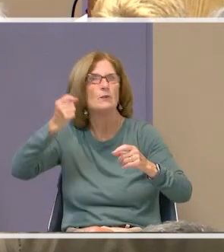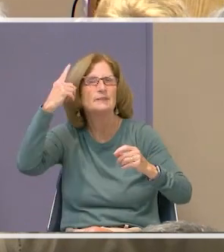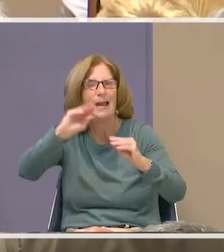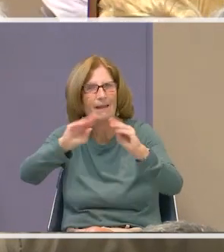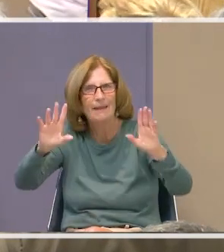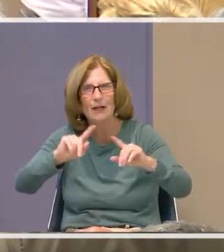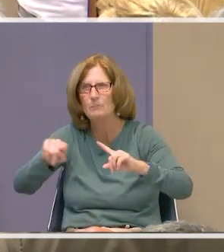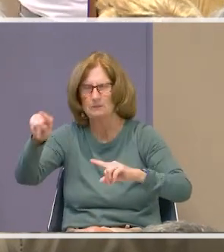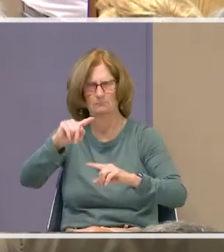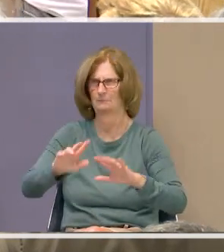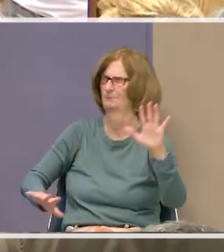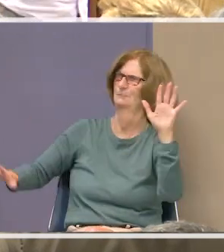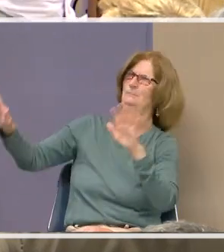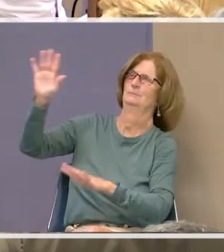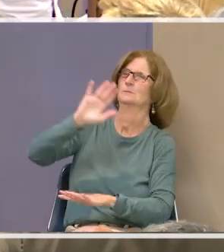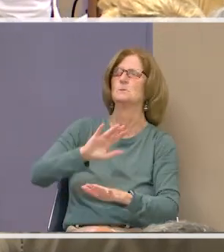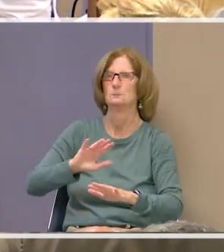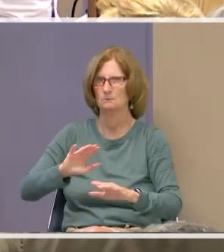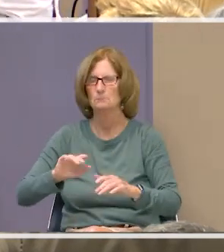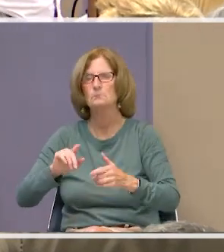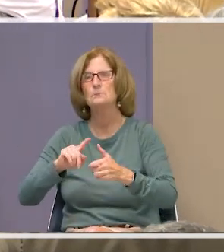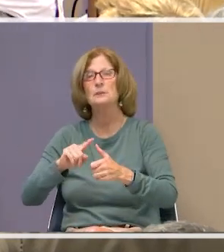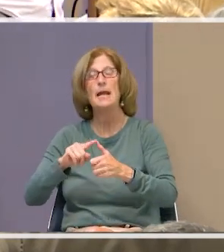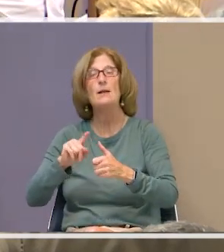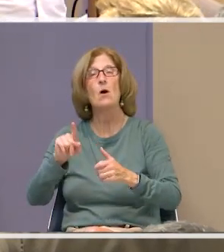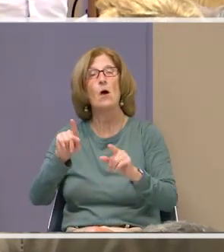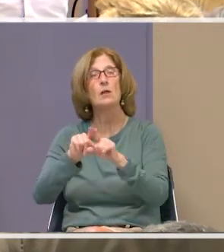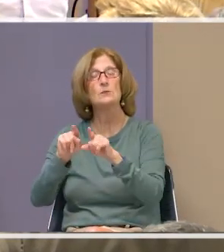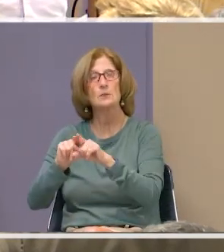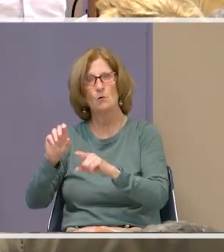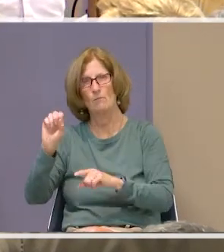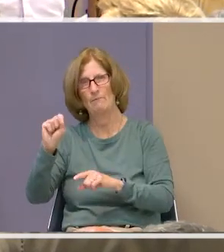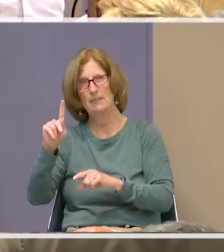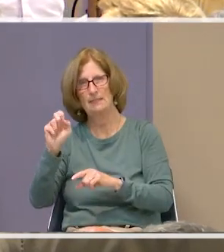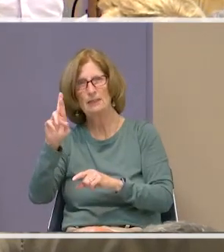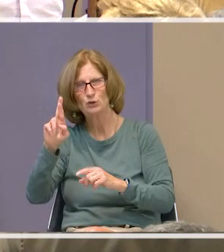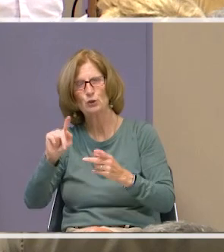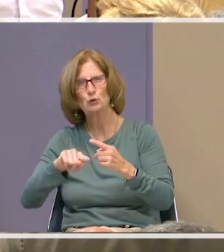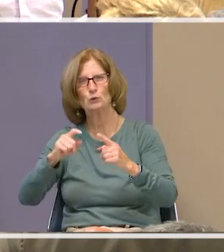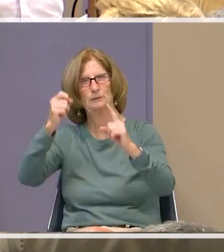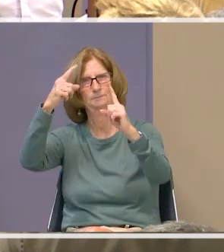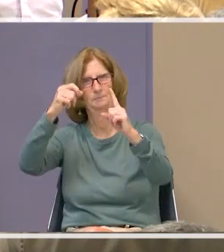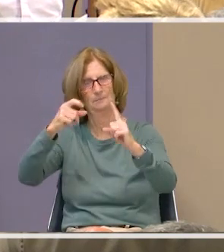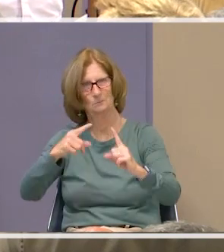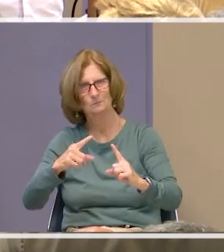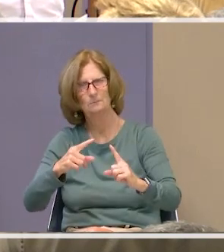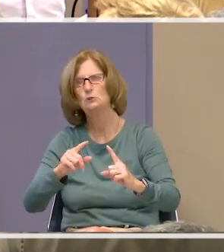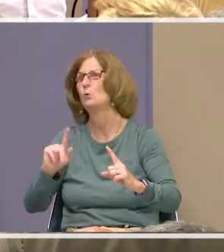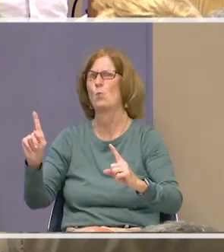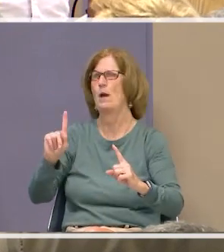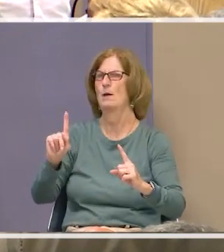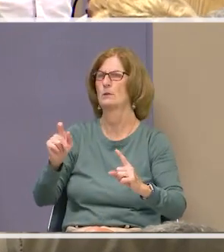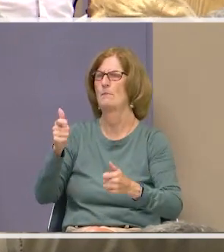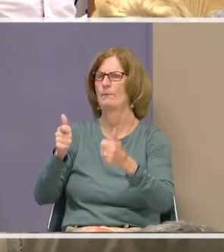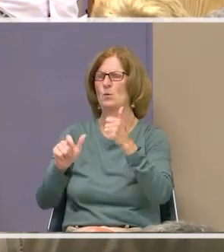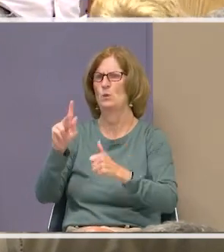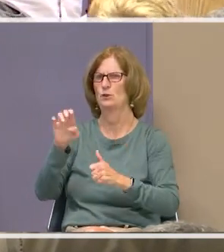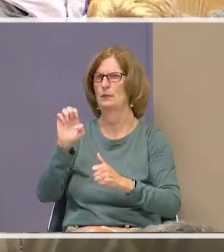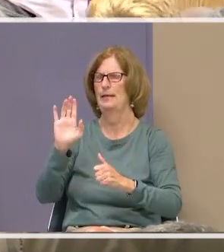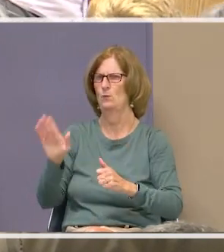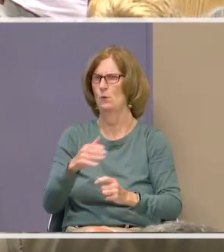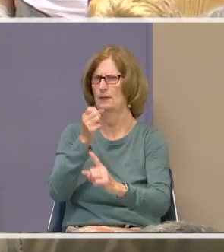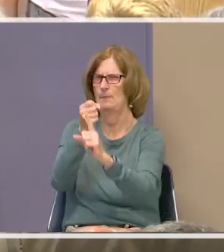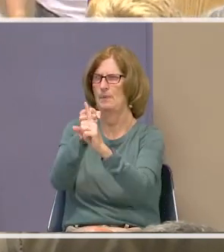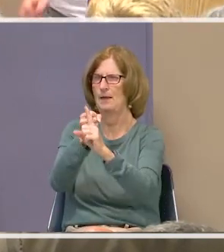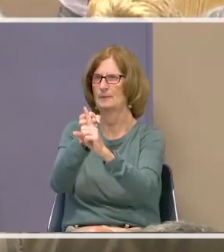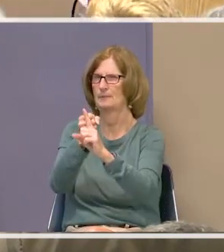comment. And yeah, and the sensors you talked about, or detectors, exactly where will those be, which lanes will they infect, all that kind of stuff.